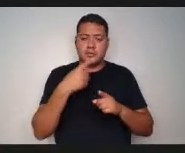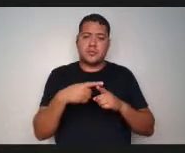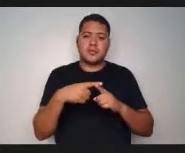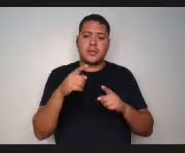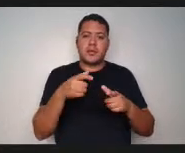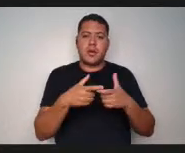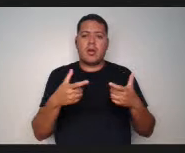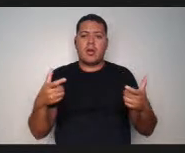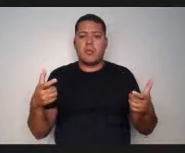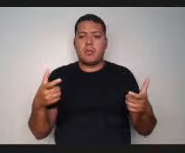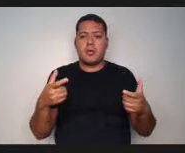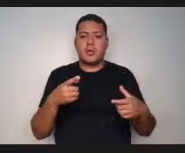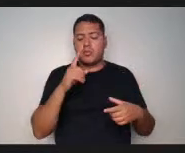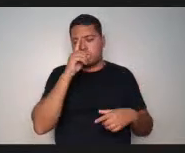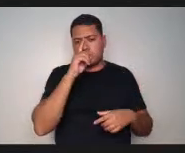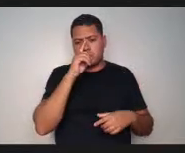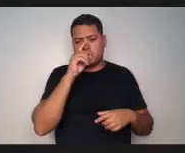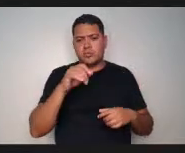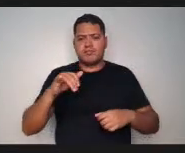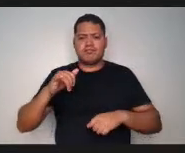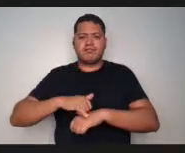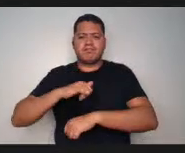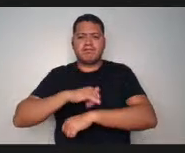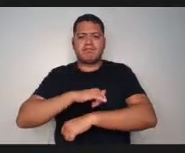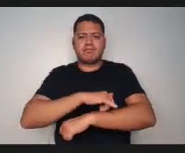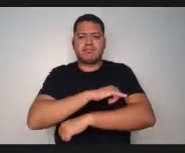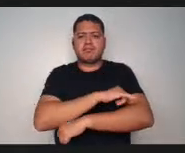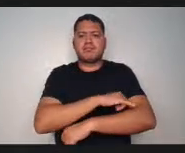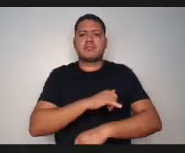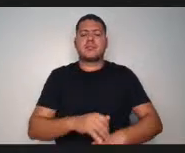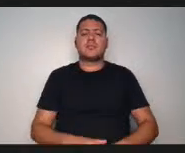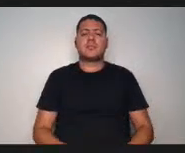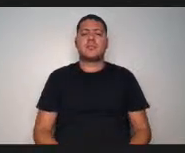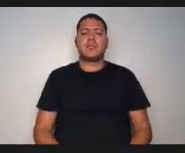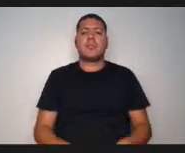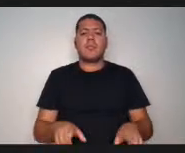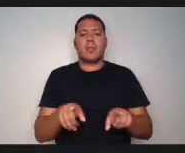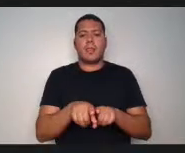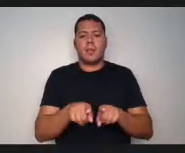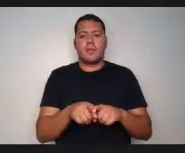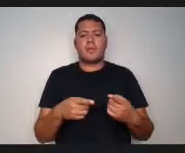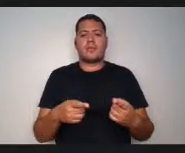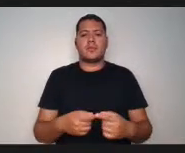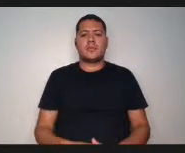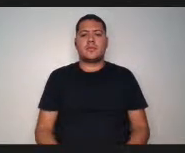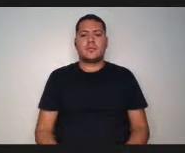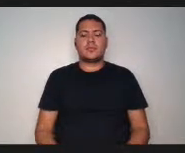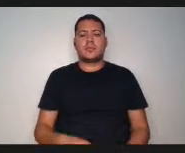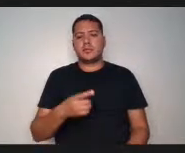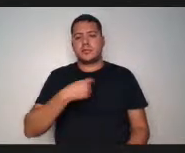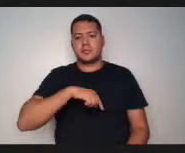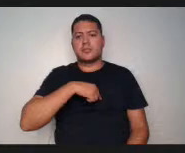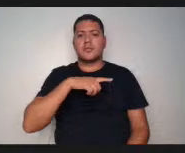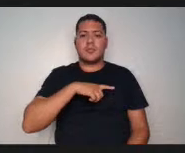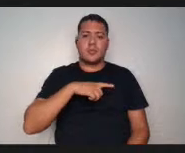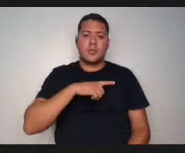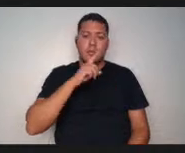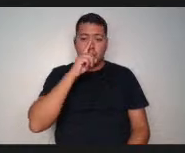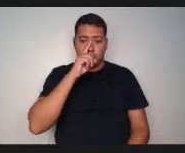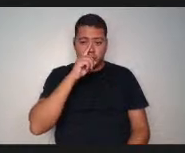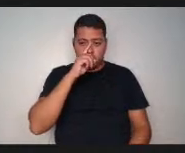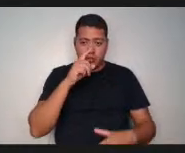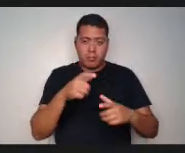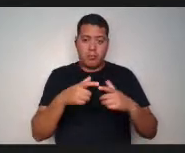addition, during the pandemic, we have higher work stresses because of the pandemic itself. There was increases in job